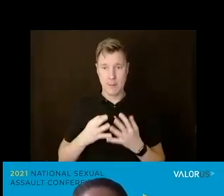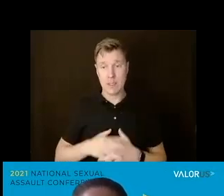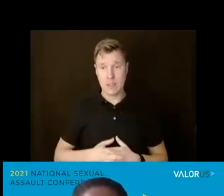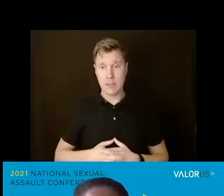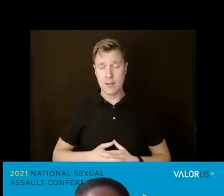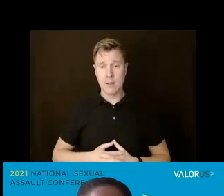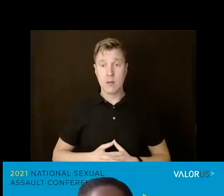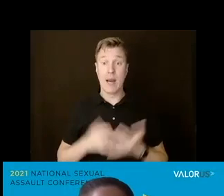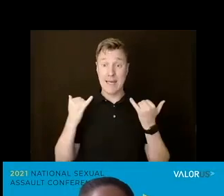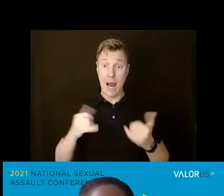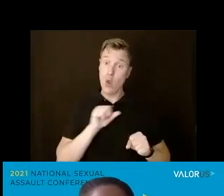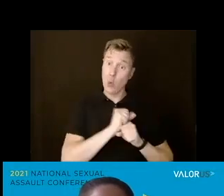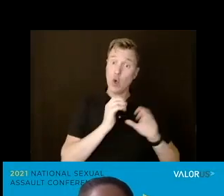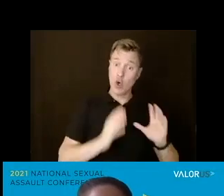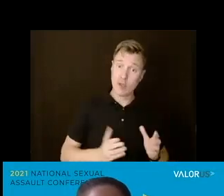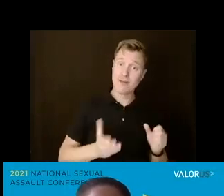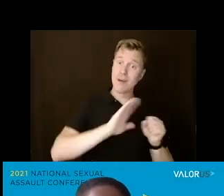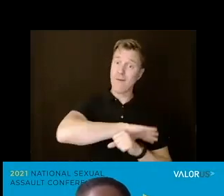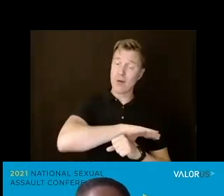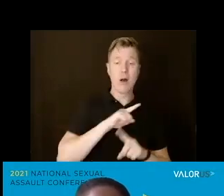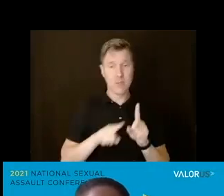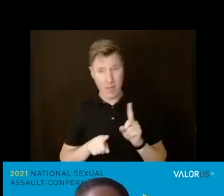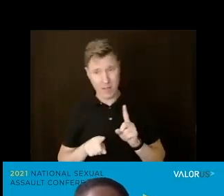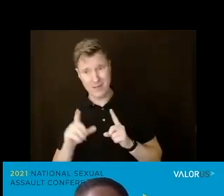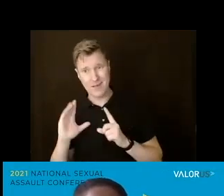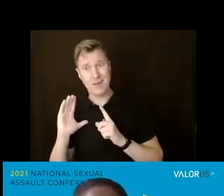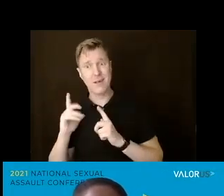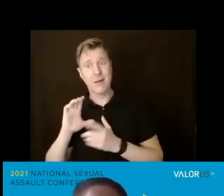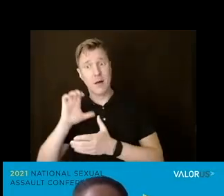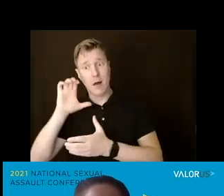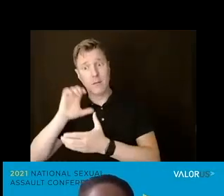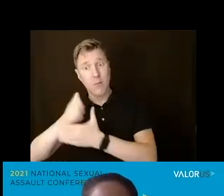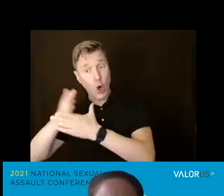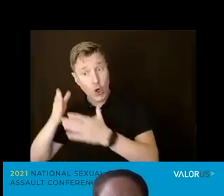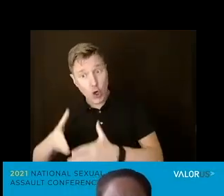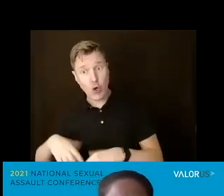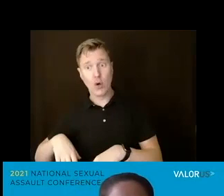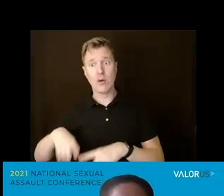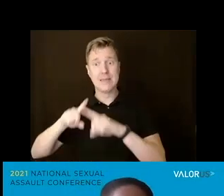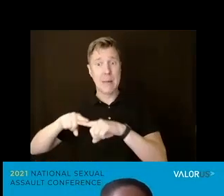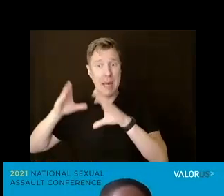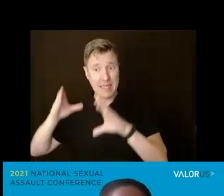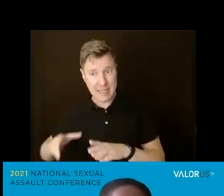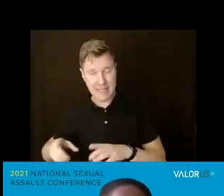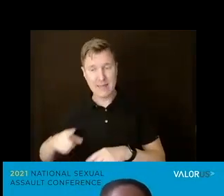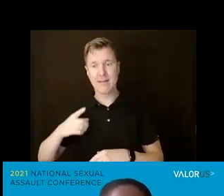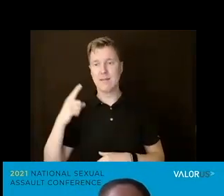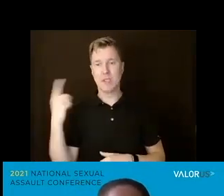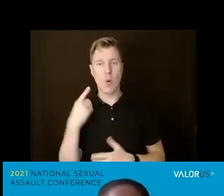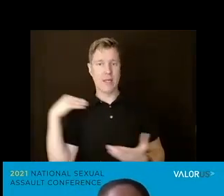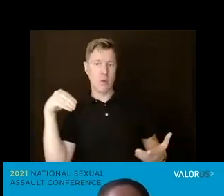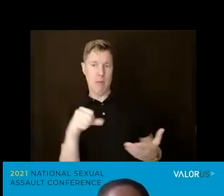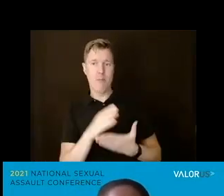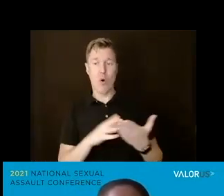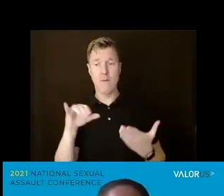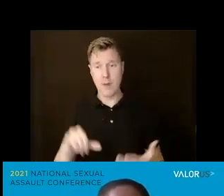the worker is covered, but in terms of partners and dependents, I think everybody has to pay in some portion of that.